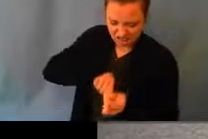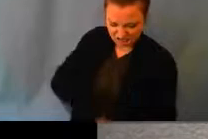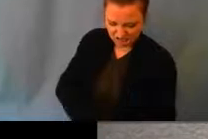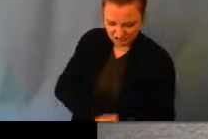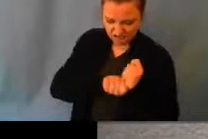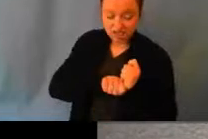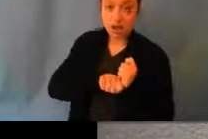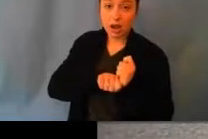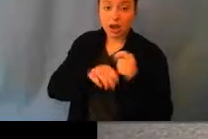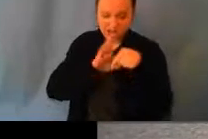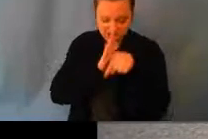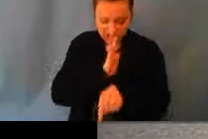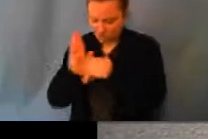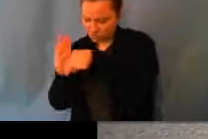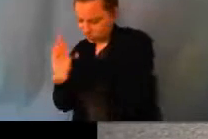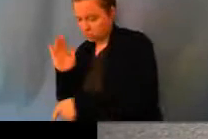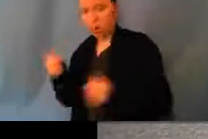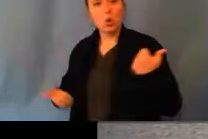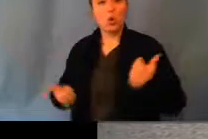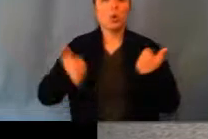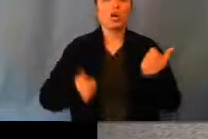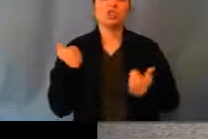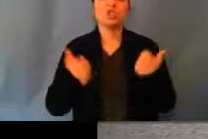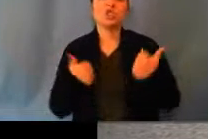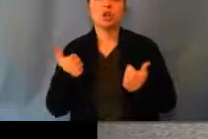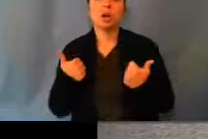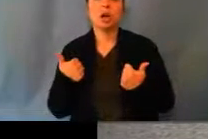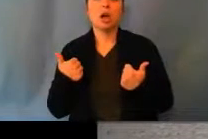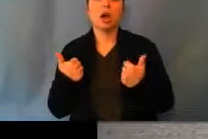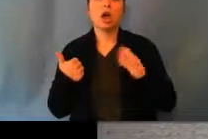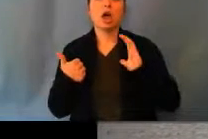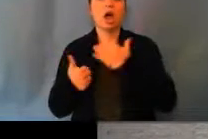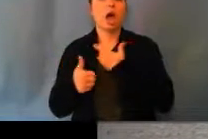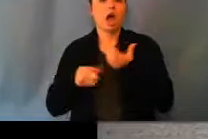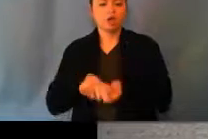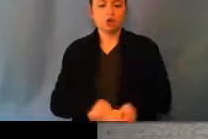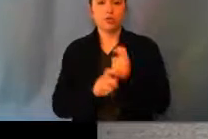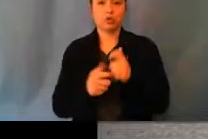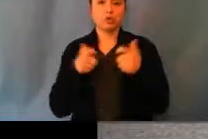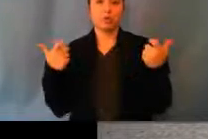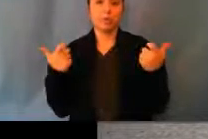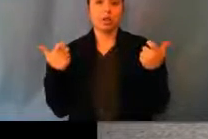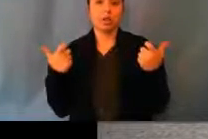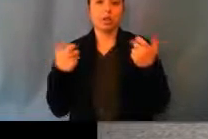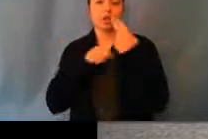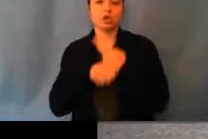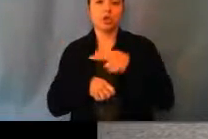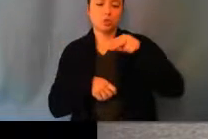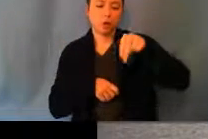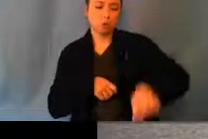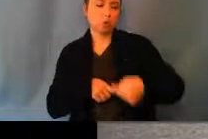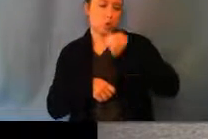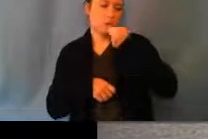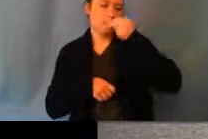Let's see whose moat is deeper, said Laura. Our shovels are too big, so let's use our spoons to